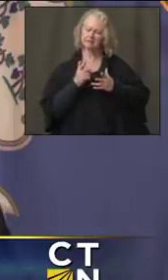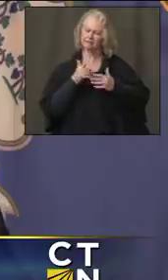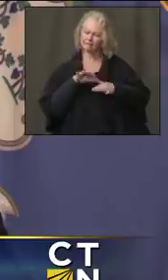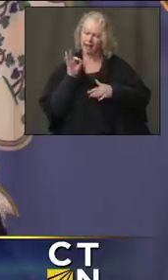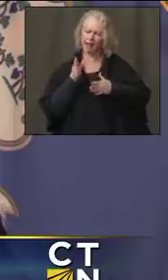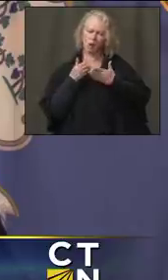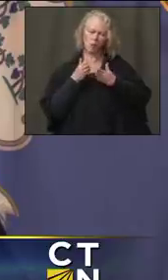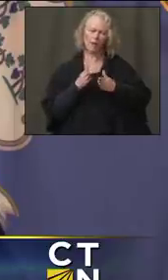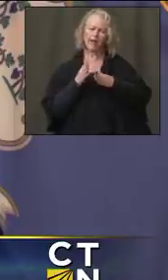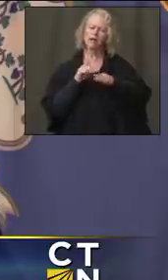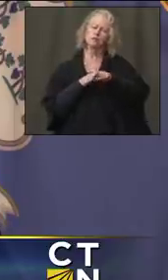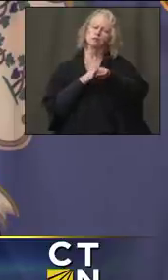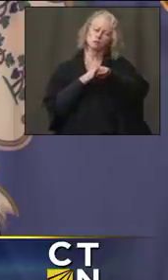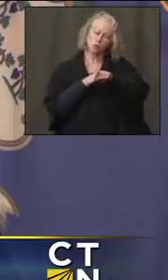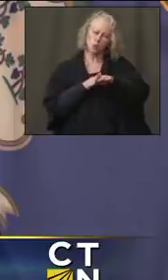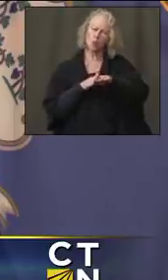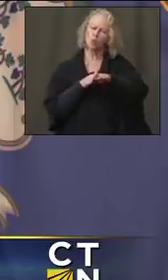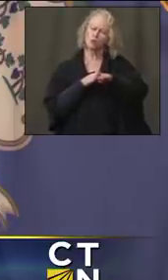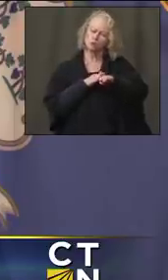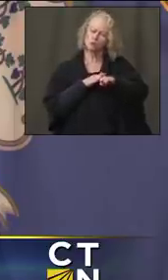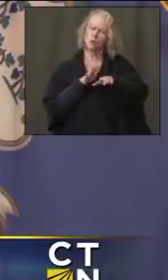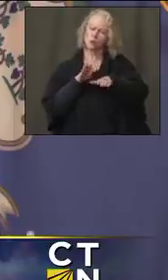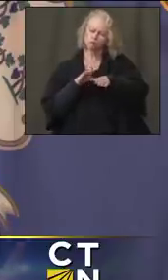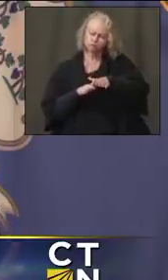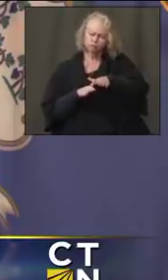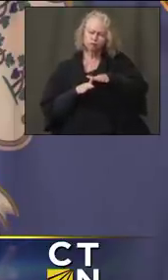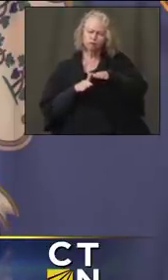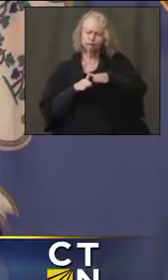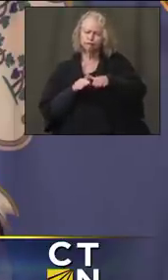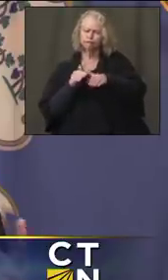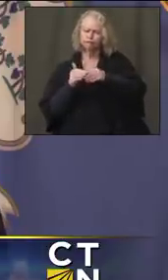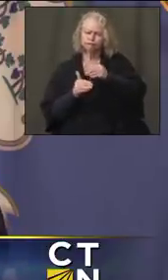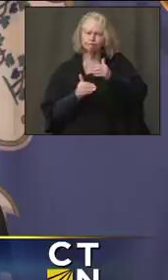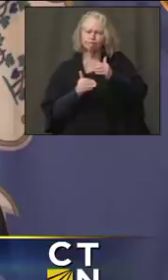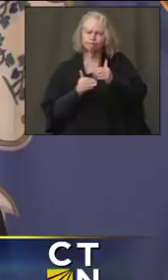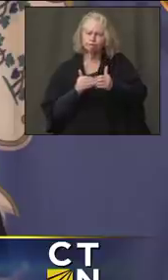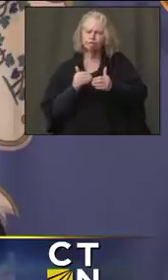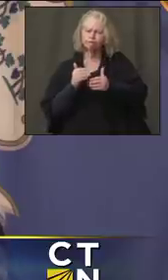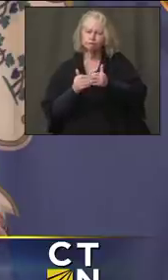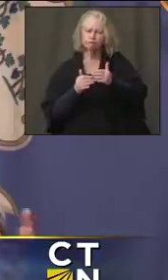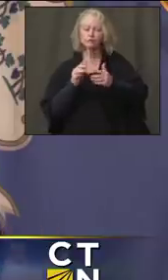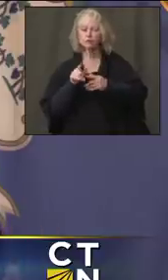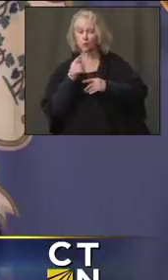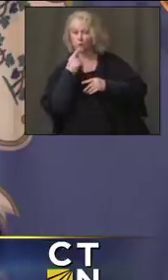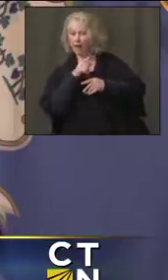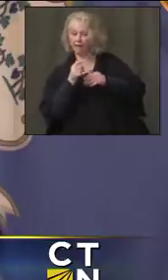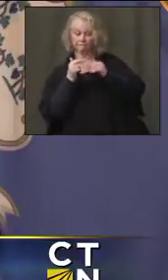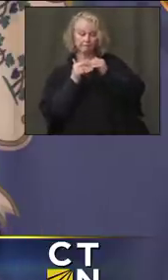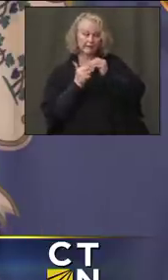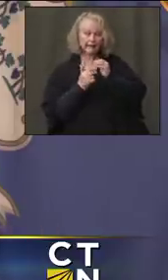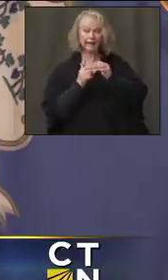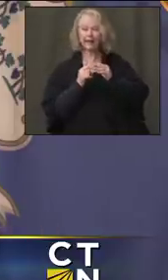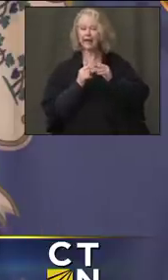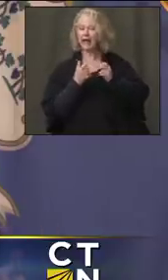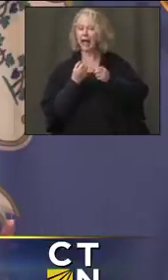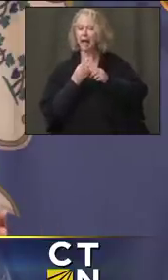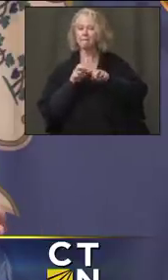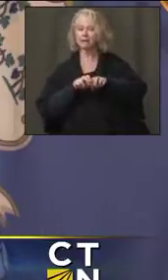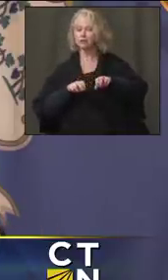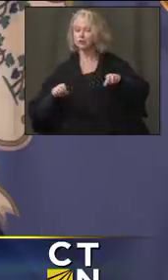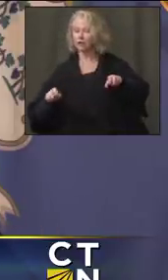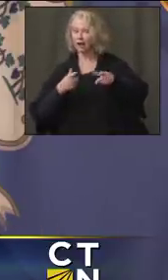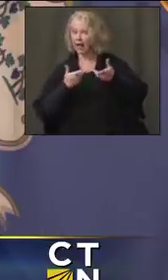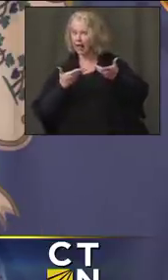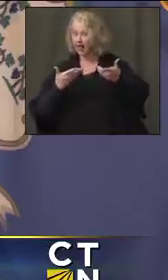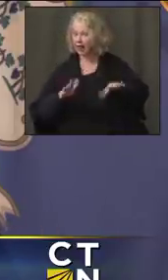get this going, as Indra said, with baby steps. So you're going to see the protocols in the nail salons in terms of the number of chairs that can be